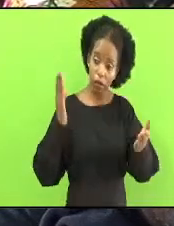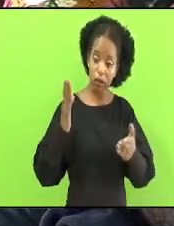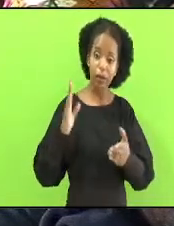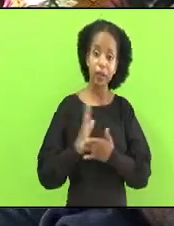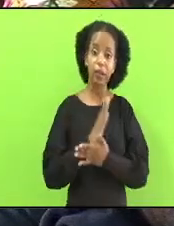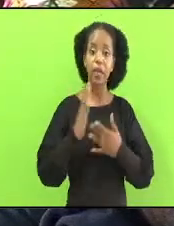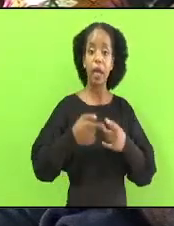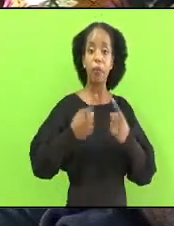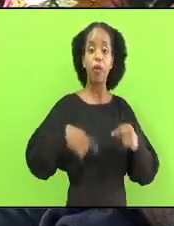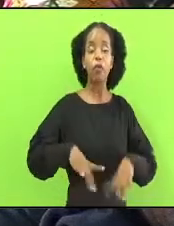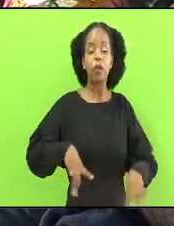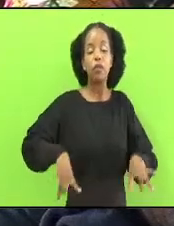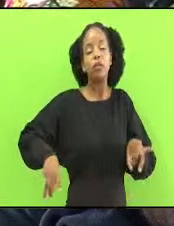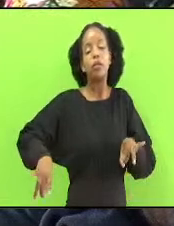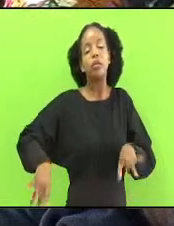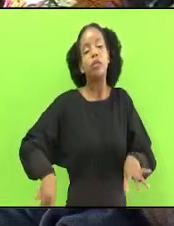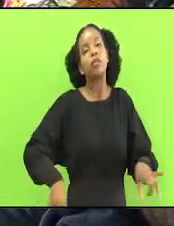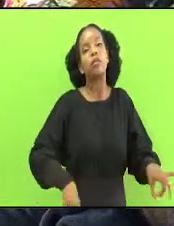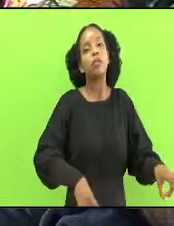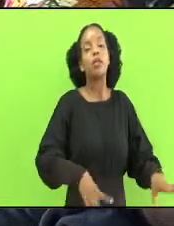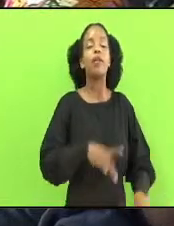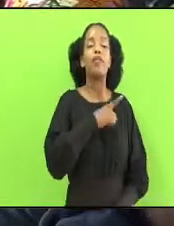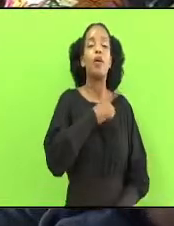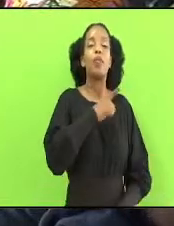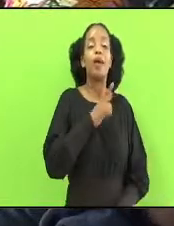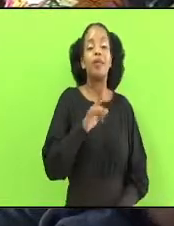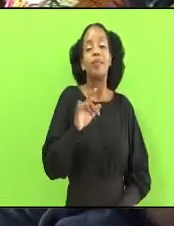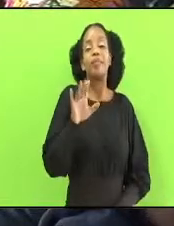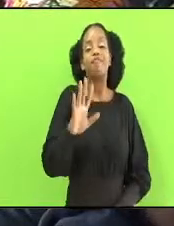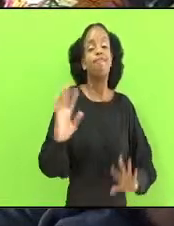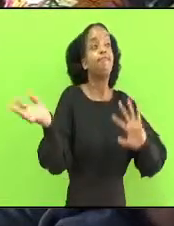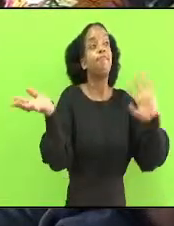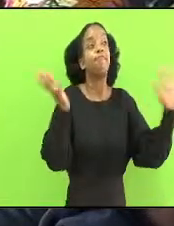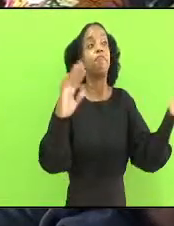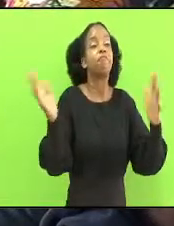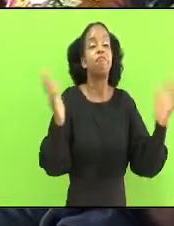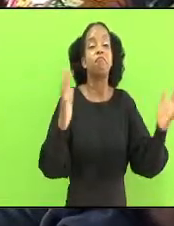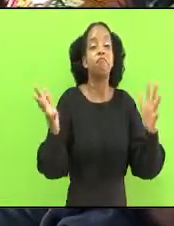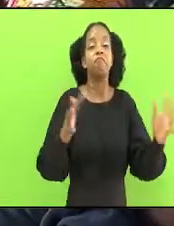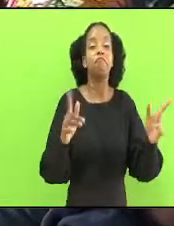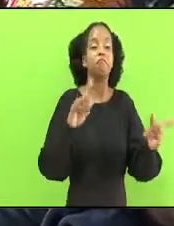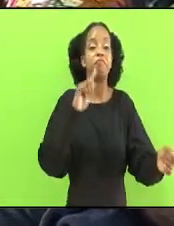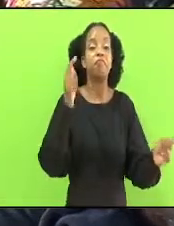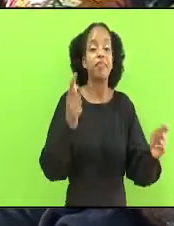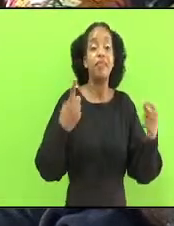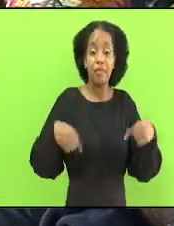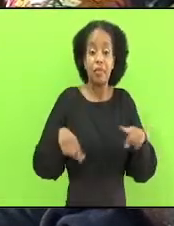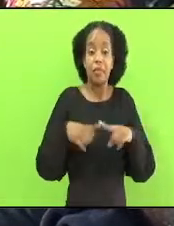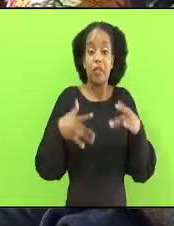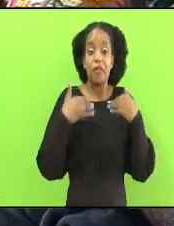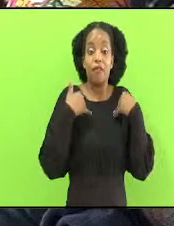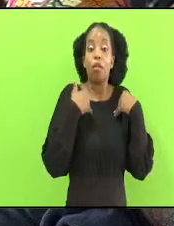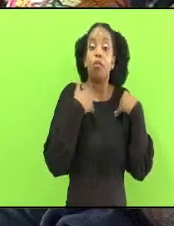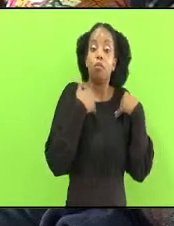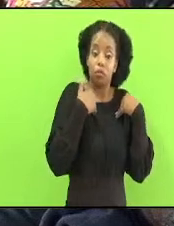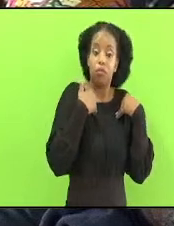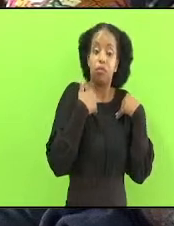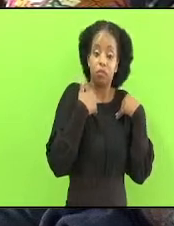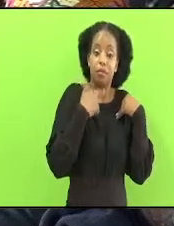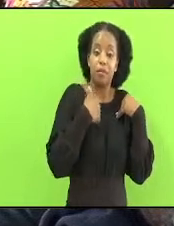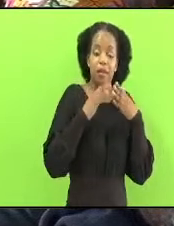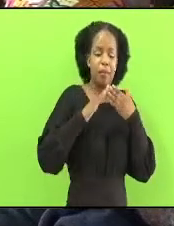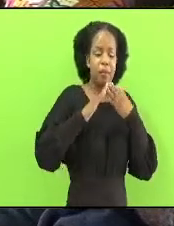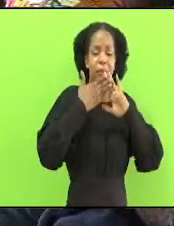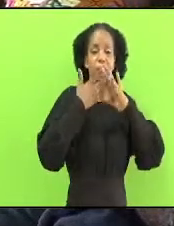climate change. We are the living proof, we are the witness ya gore climate change e teng, e na le negative impact mo maphelong a